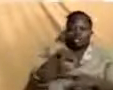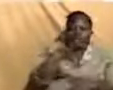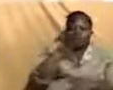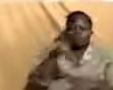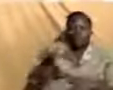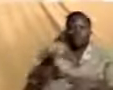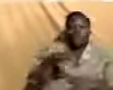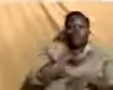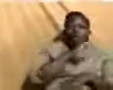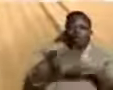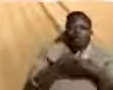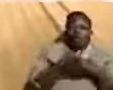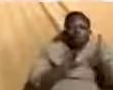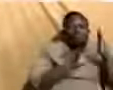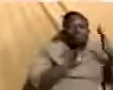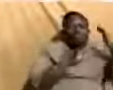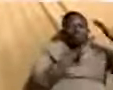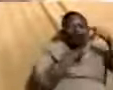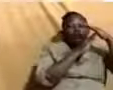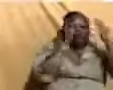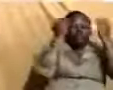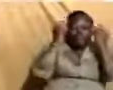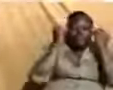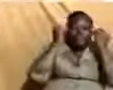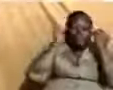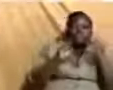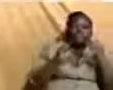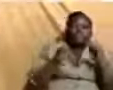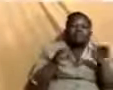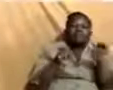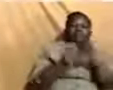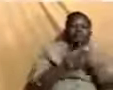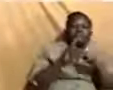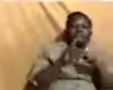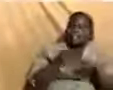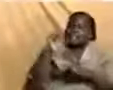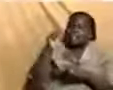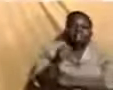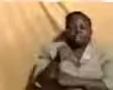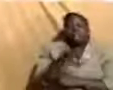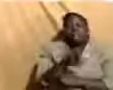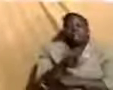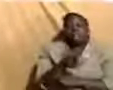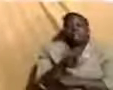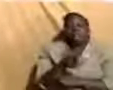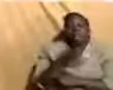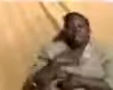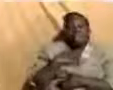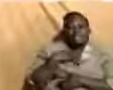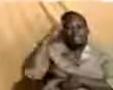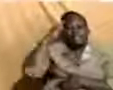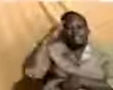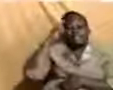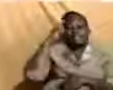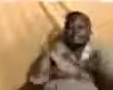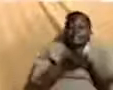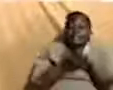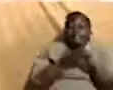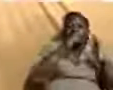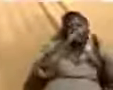it came to the Supreme Court should have shut it out, but it did not. And I think even the Supreme Court was